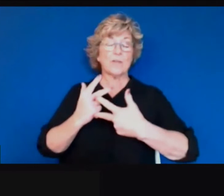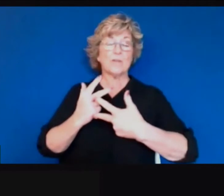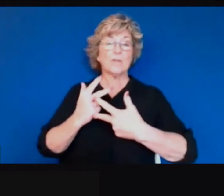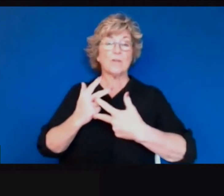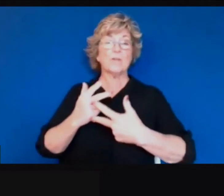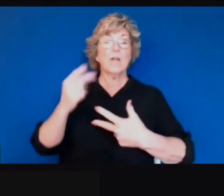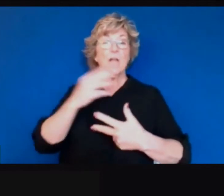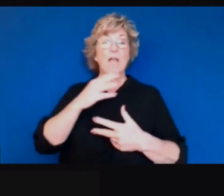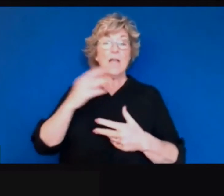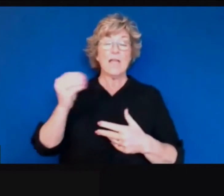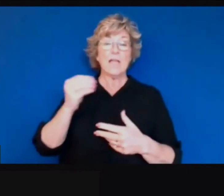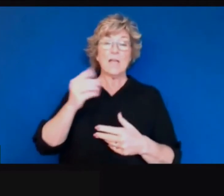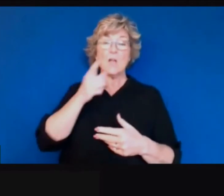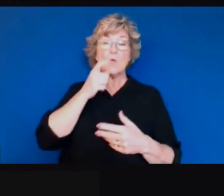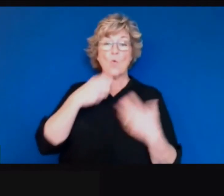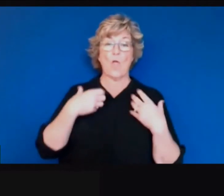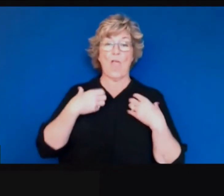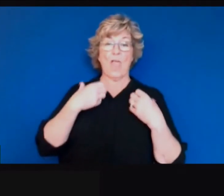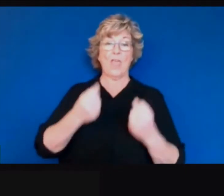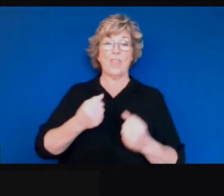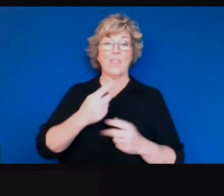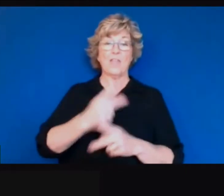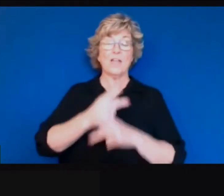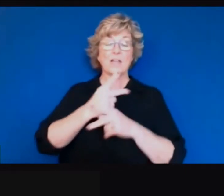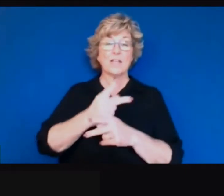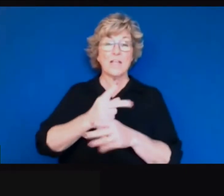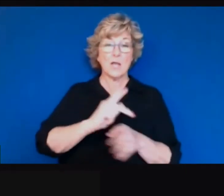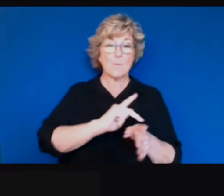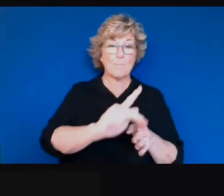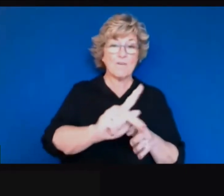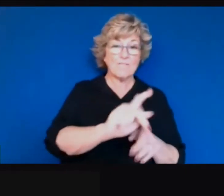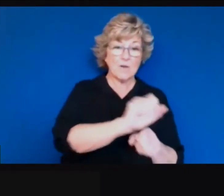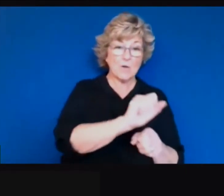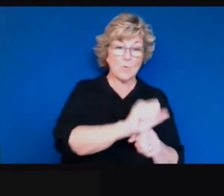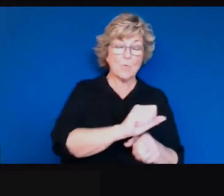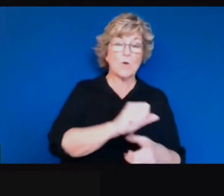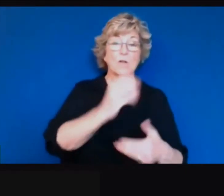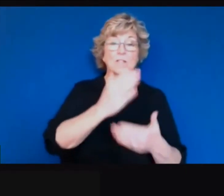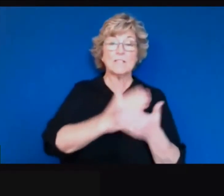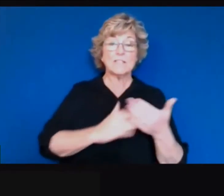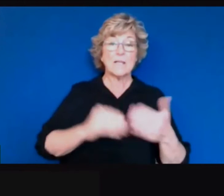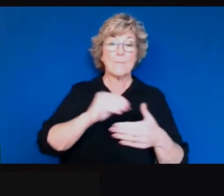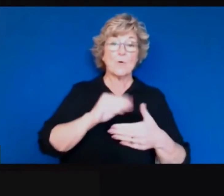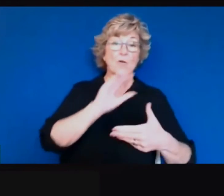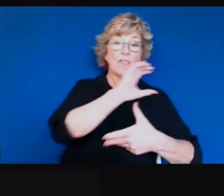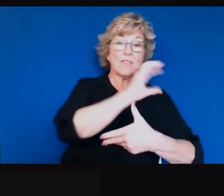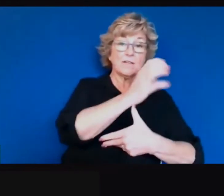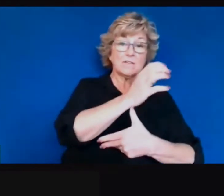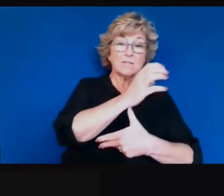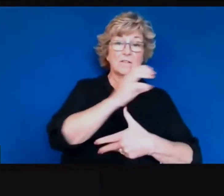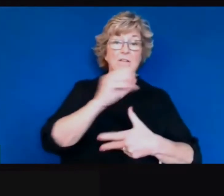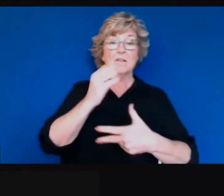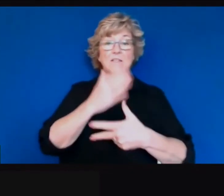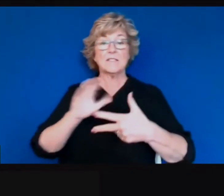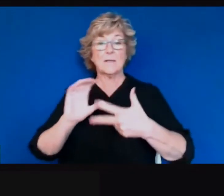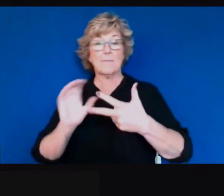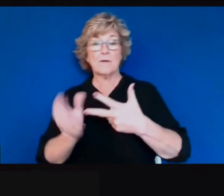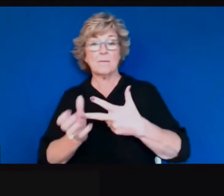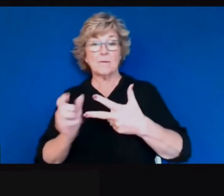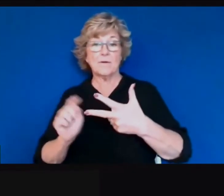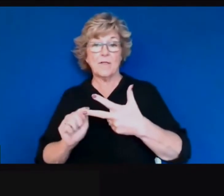healthcare professionals who are on the front lines are in tier 1 and others are in tier 3. And we expect and are